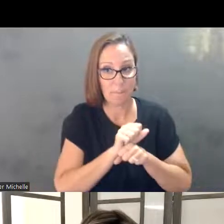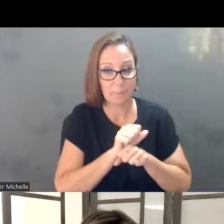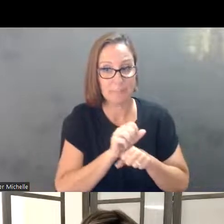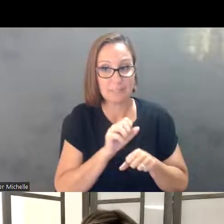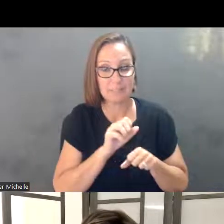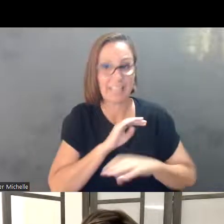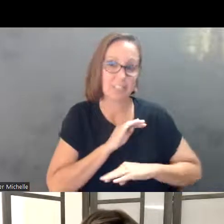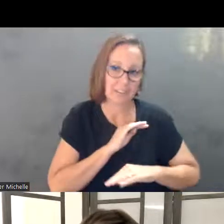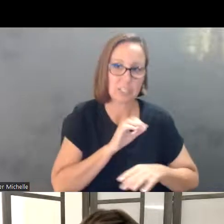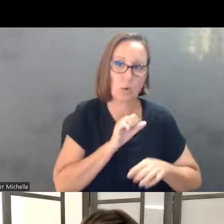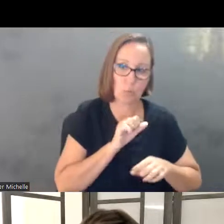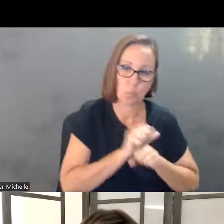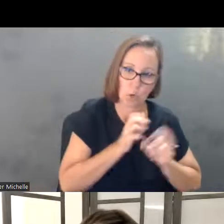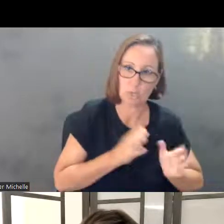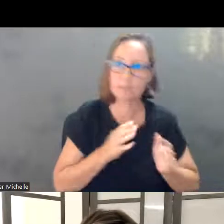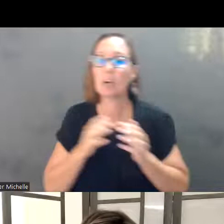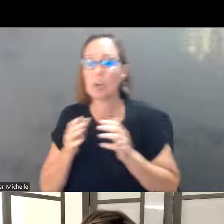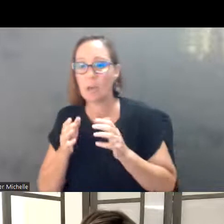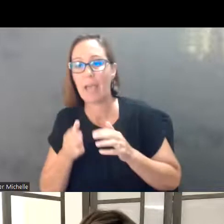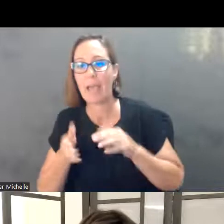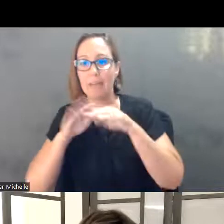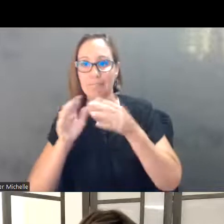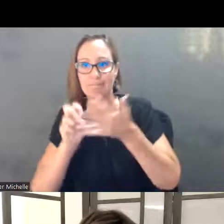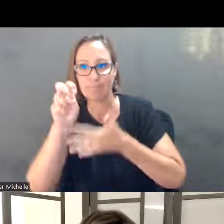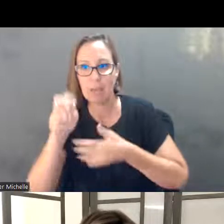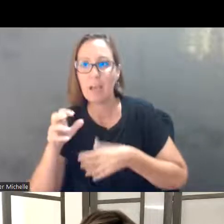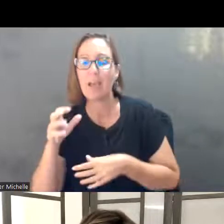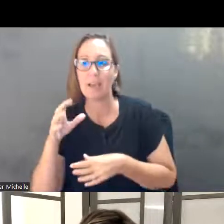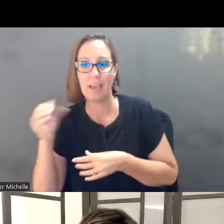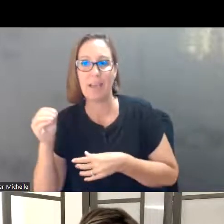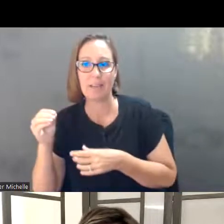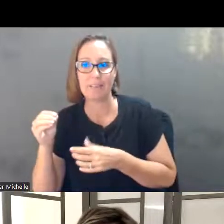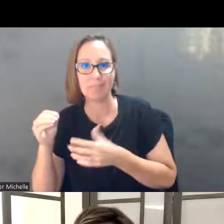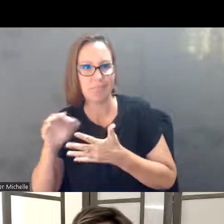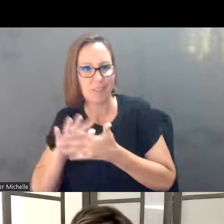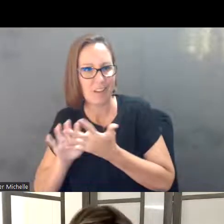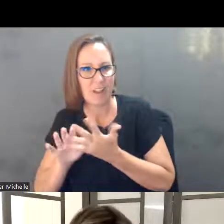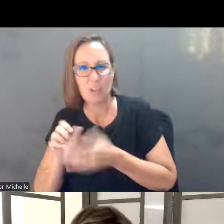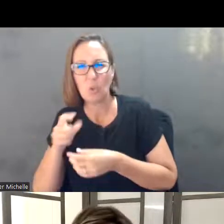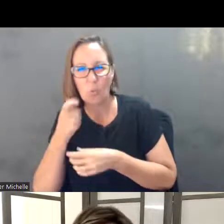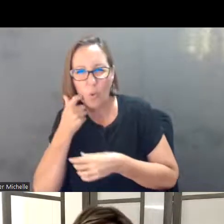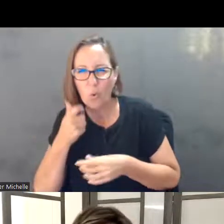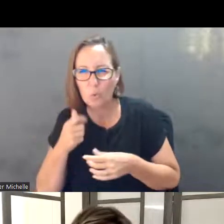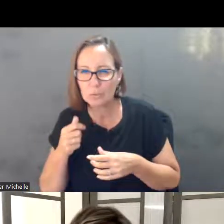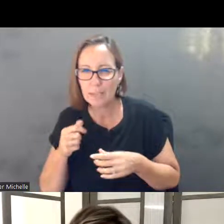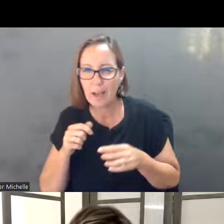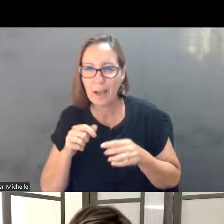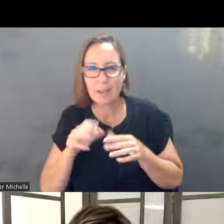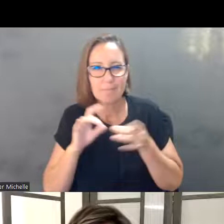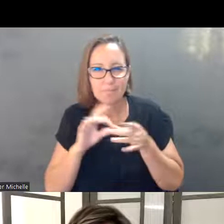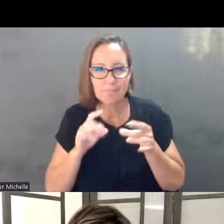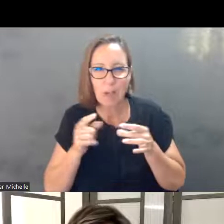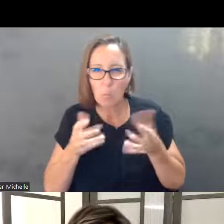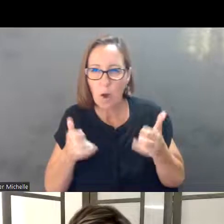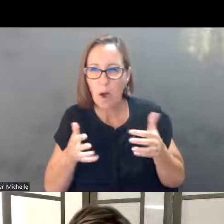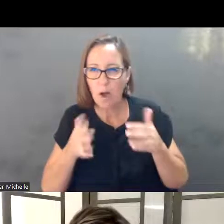care workers, and providing career advancement opportunities. So I'm not going to get into all of this, but I'll just I'll go